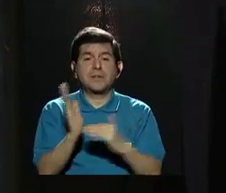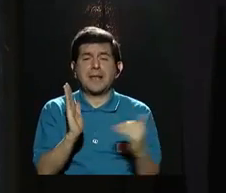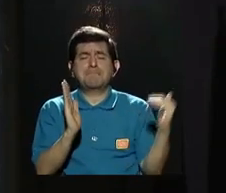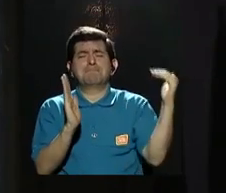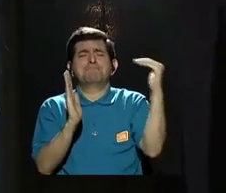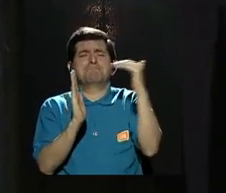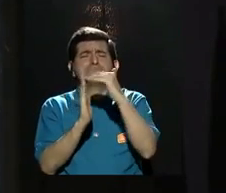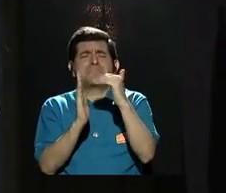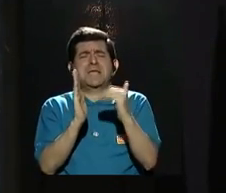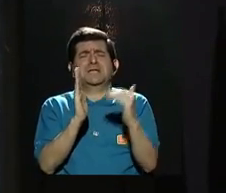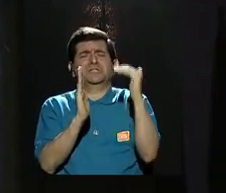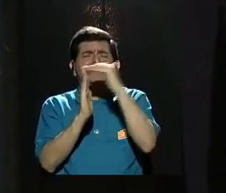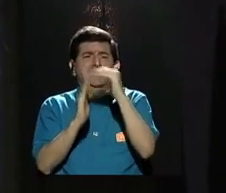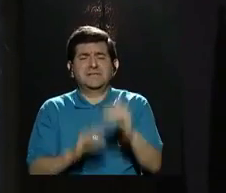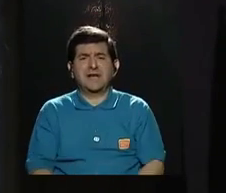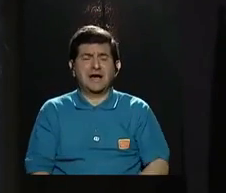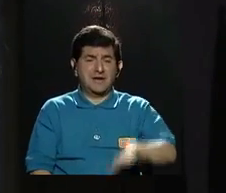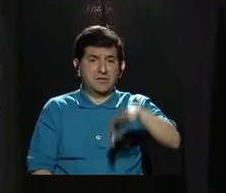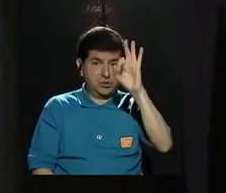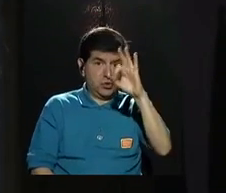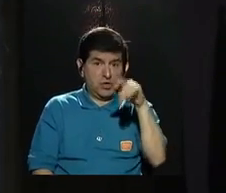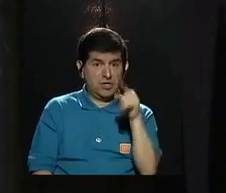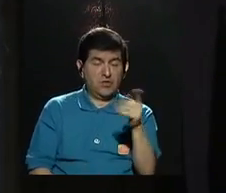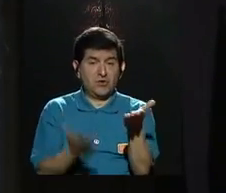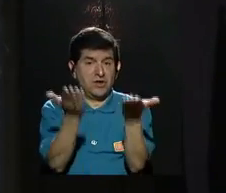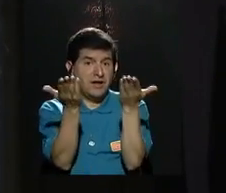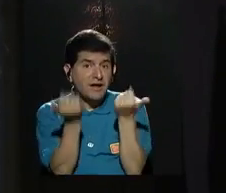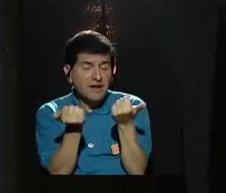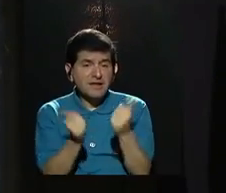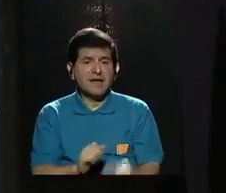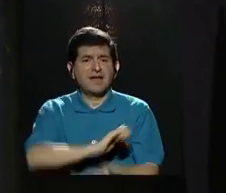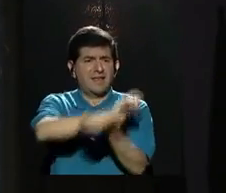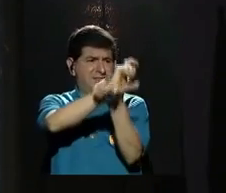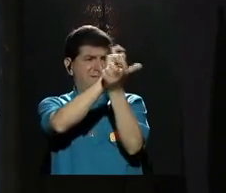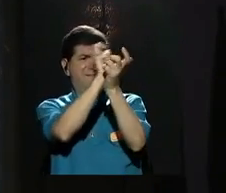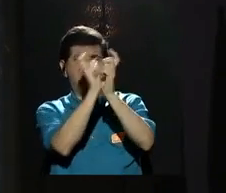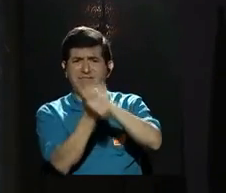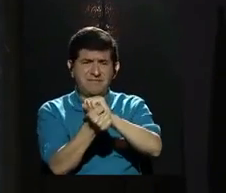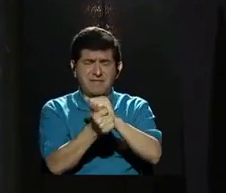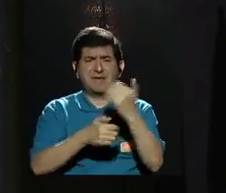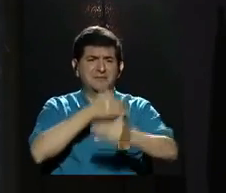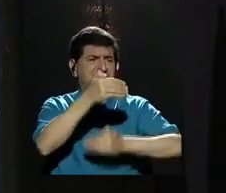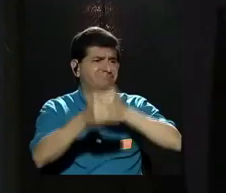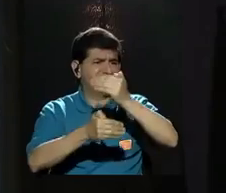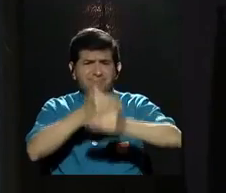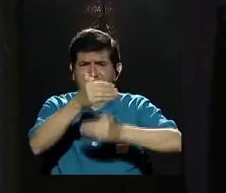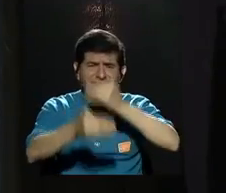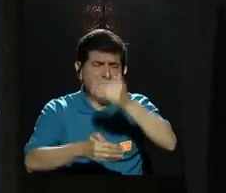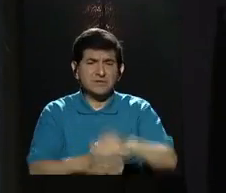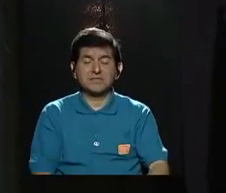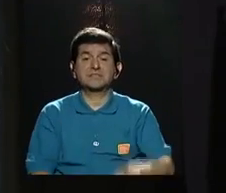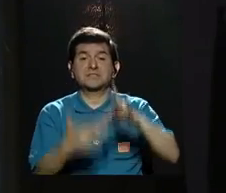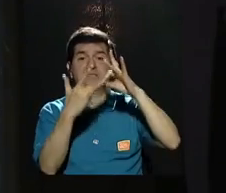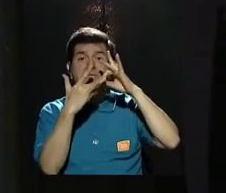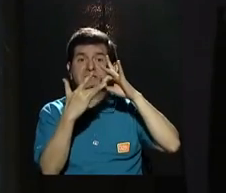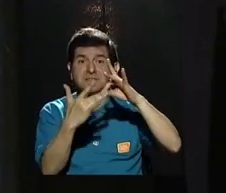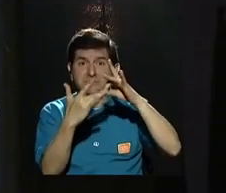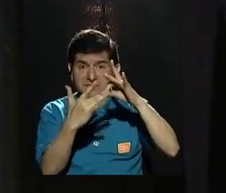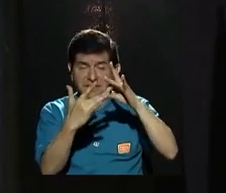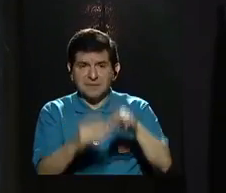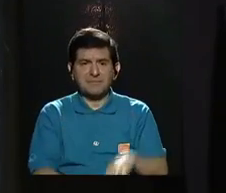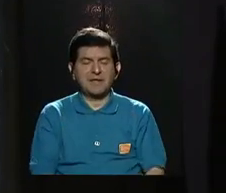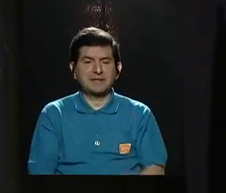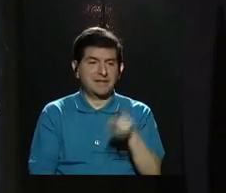to want to reverse the very processes that allowed him to make